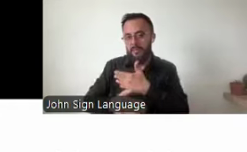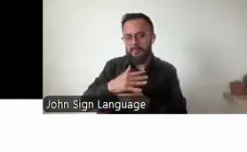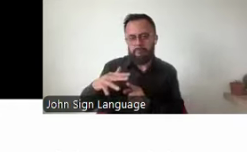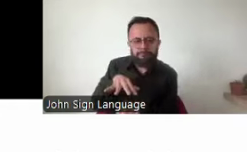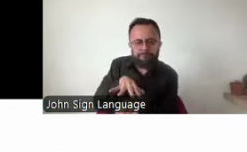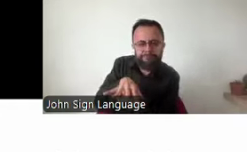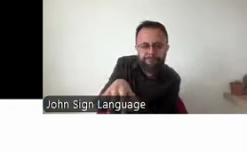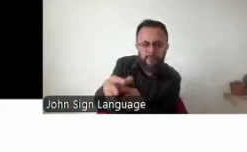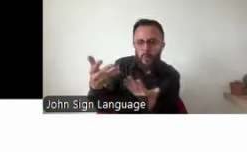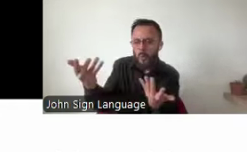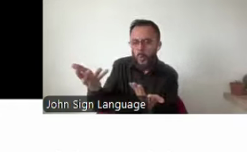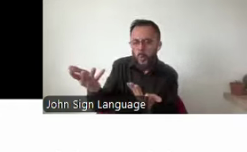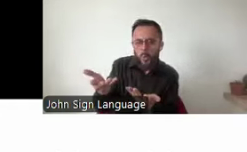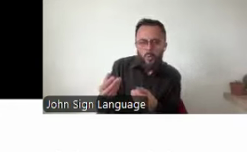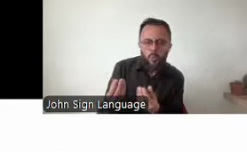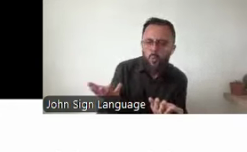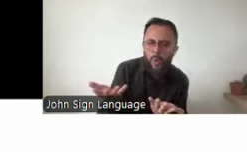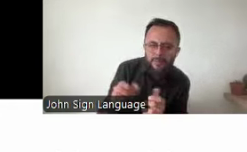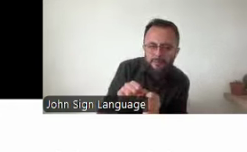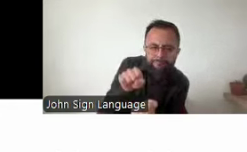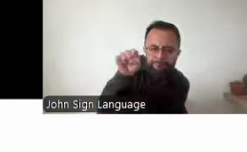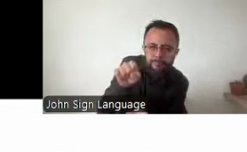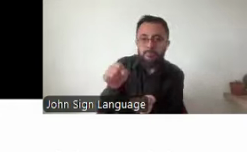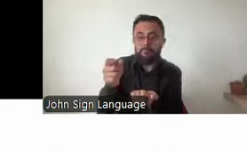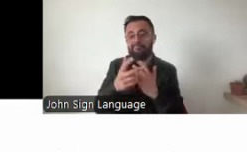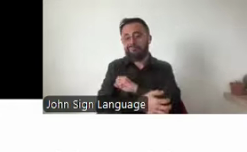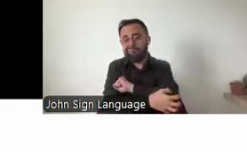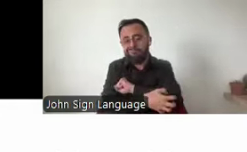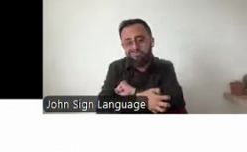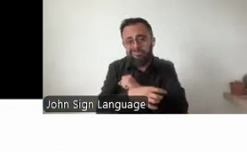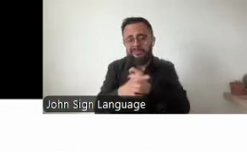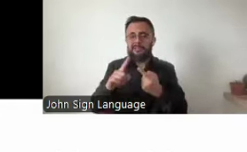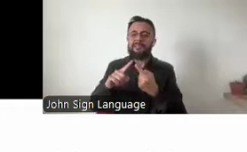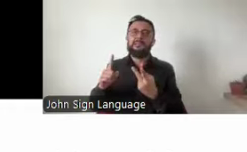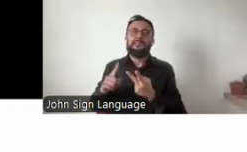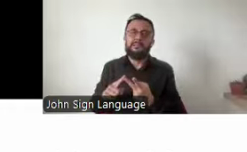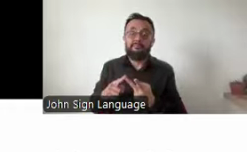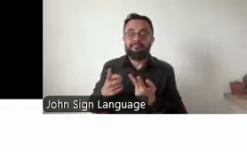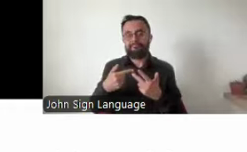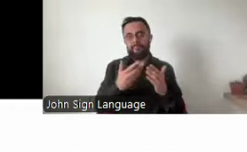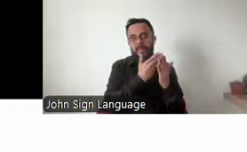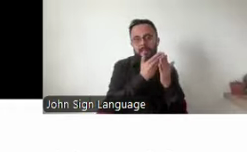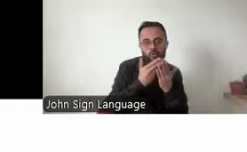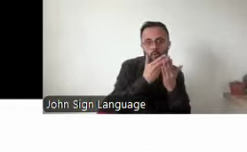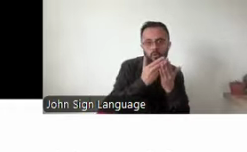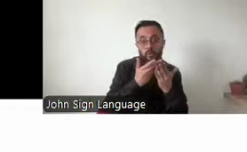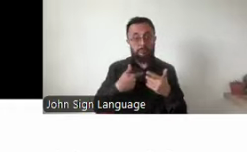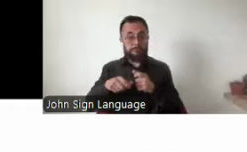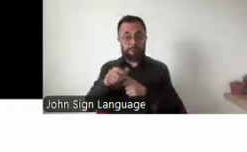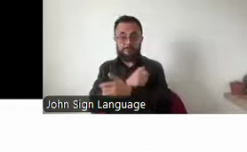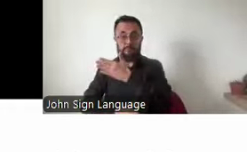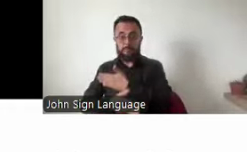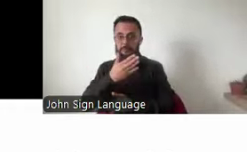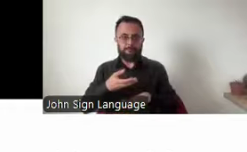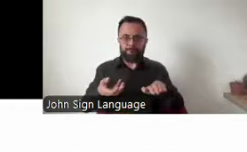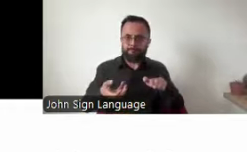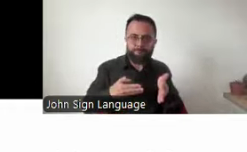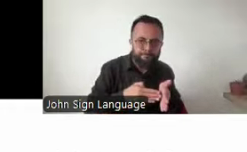poverty or limited access to education or limited opportunities to access